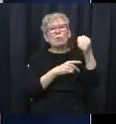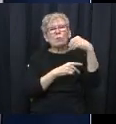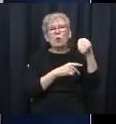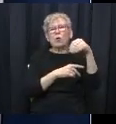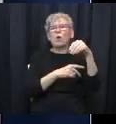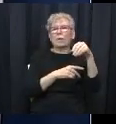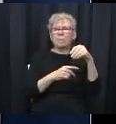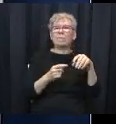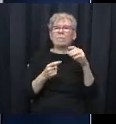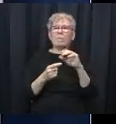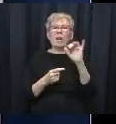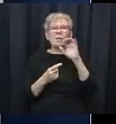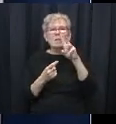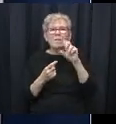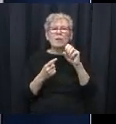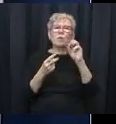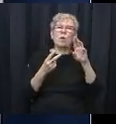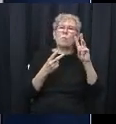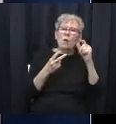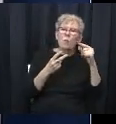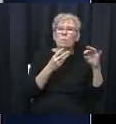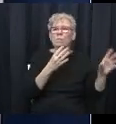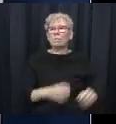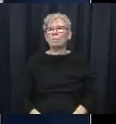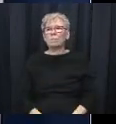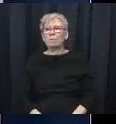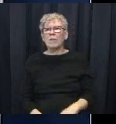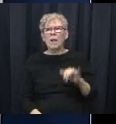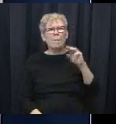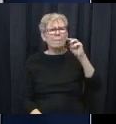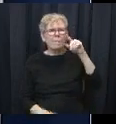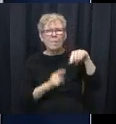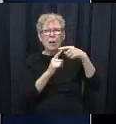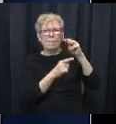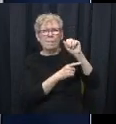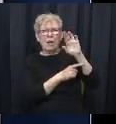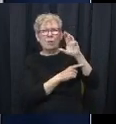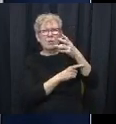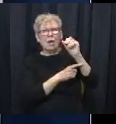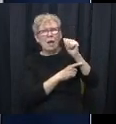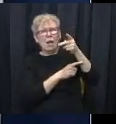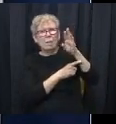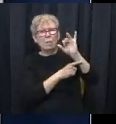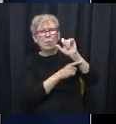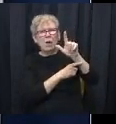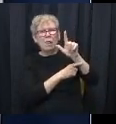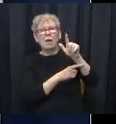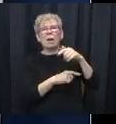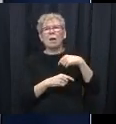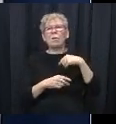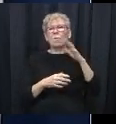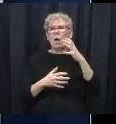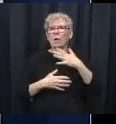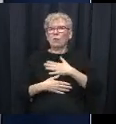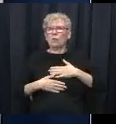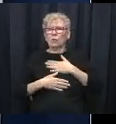forward to getting more visibility on those numbers, but we don't know anything more than what's been publicly reported about that.